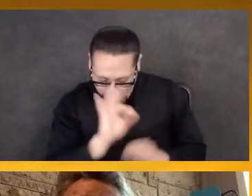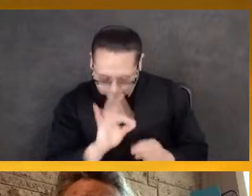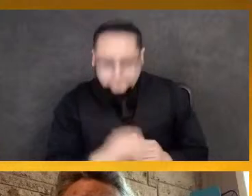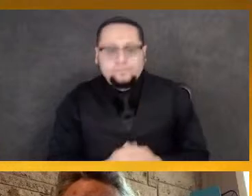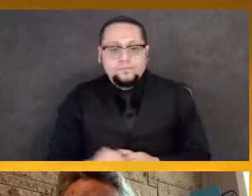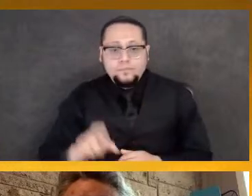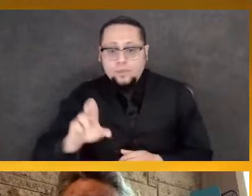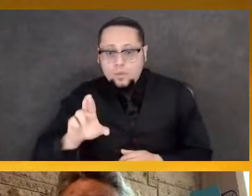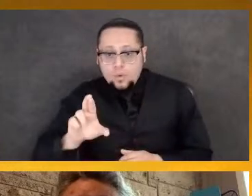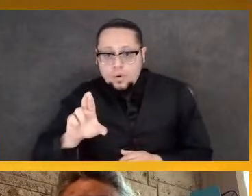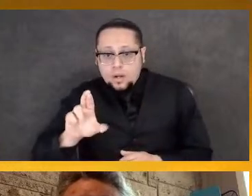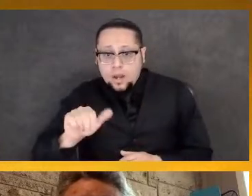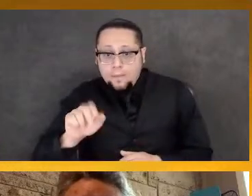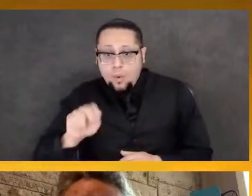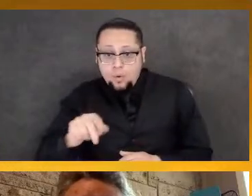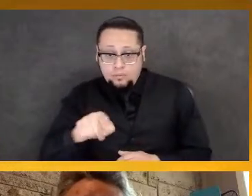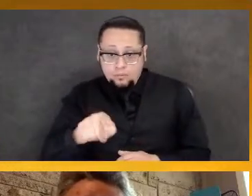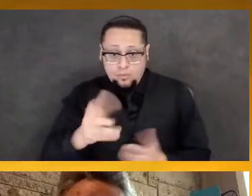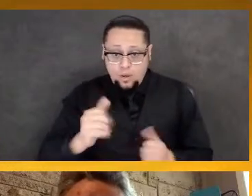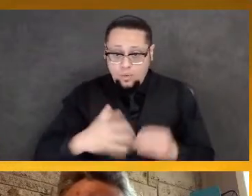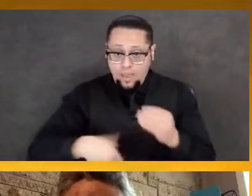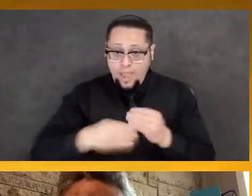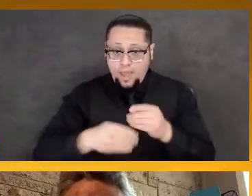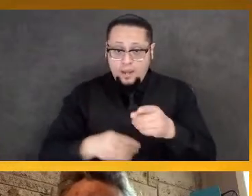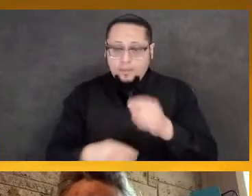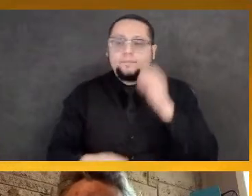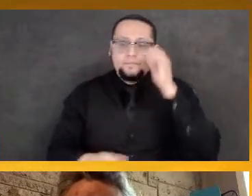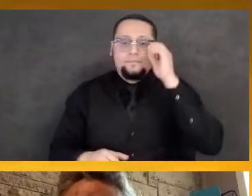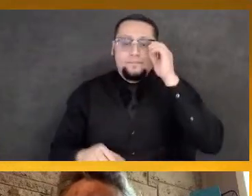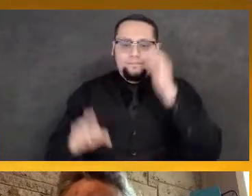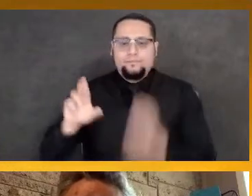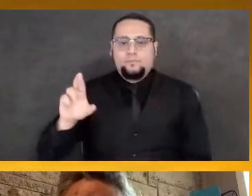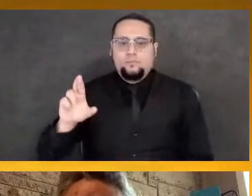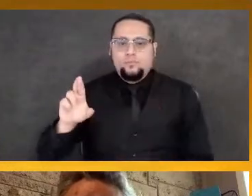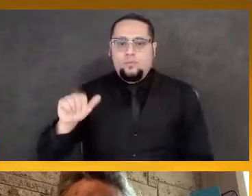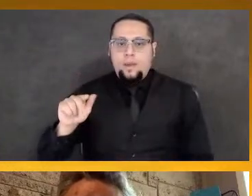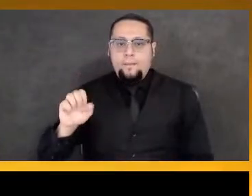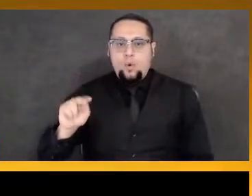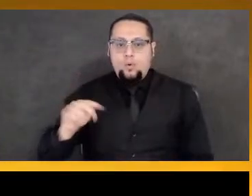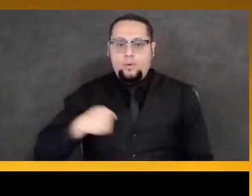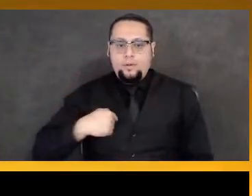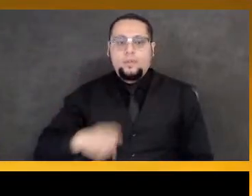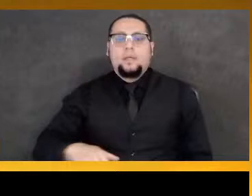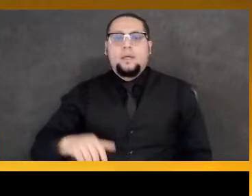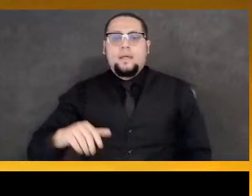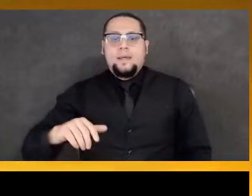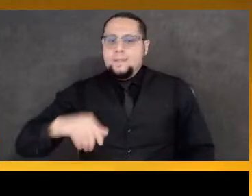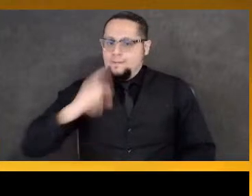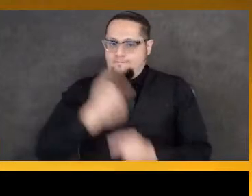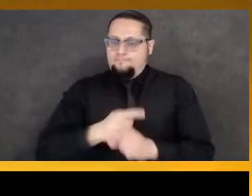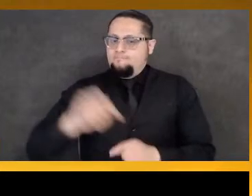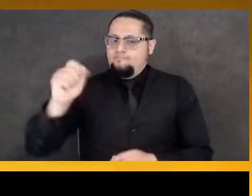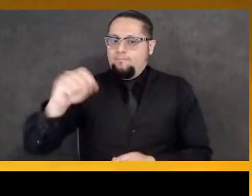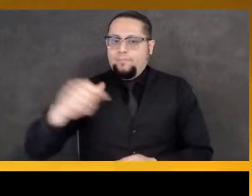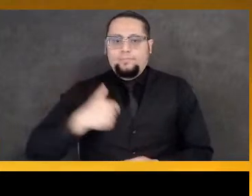Ramon, would you like to add to that? Yeah, I think one of the things that